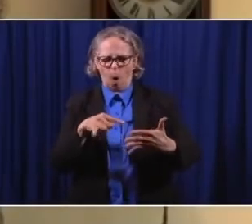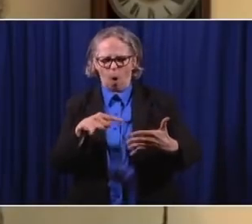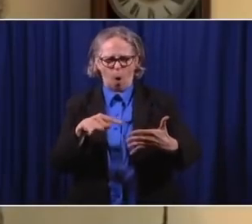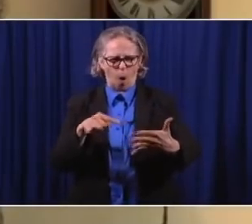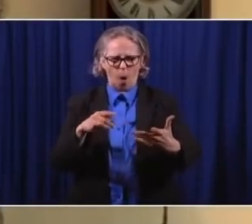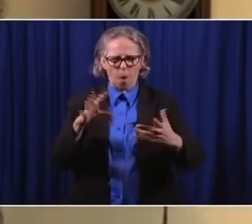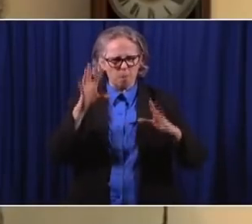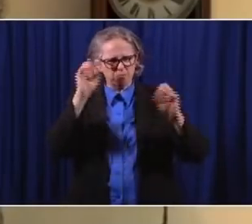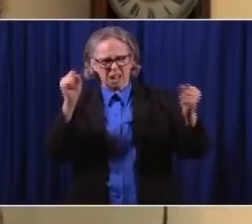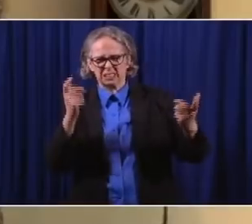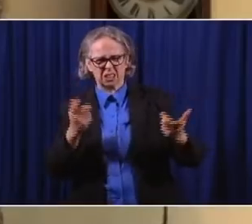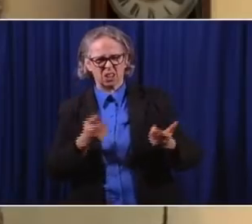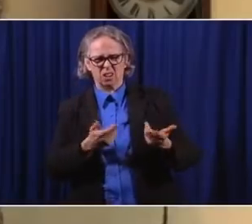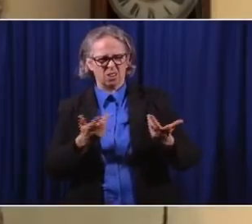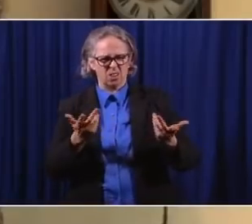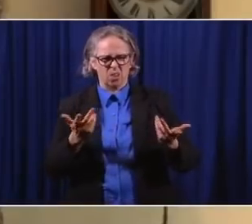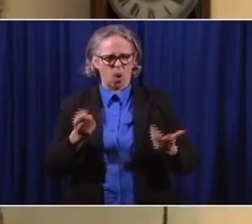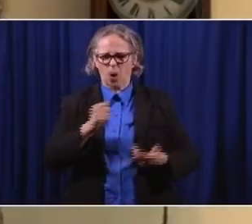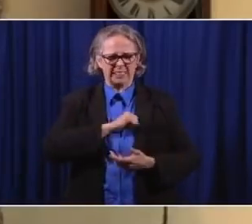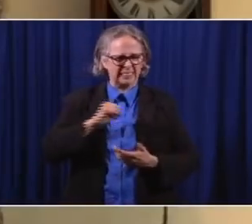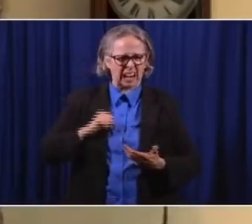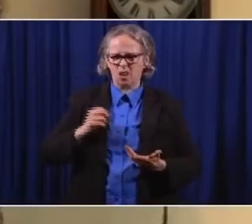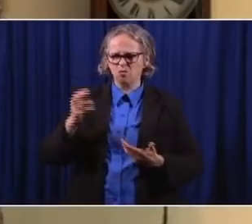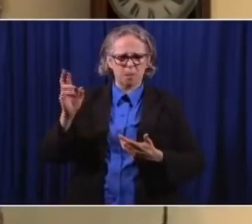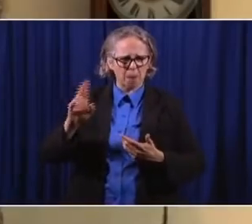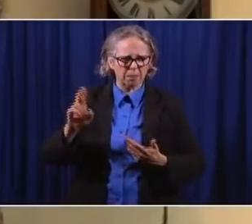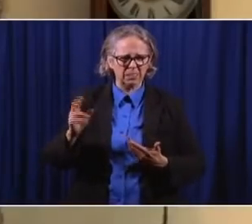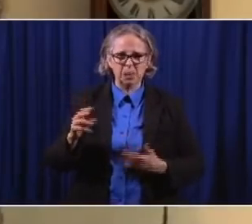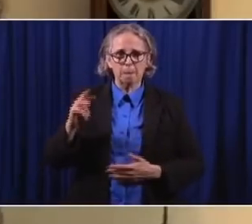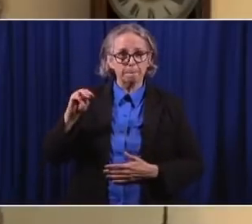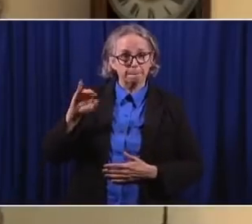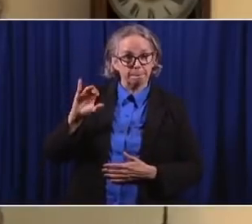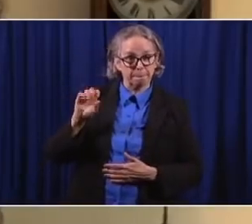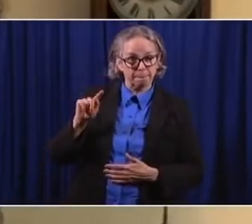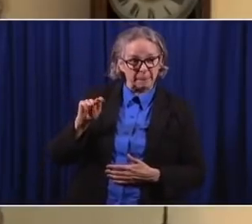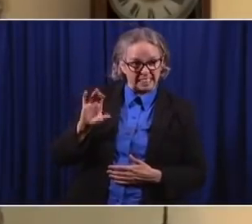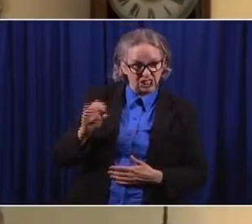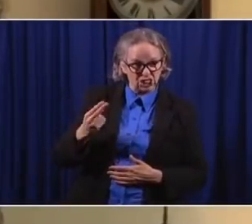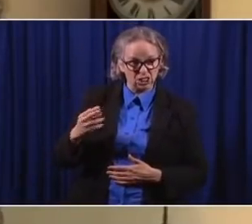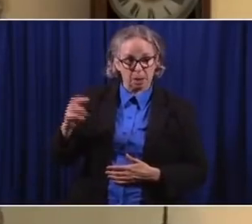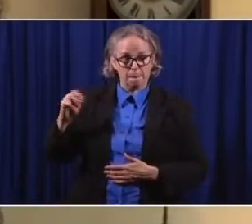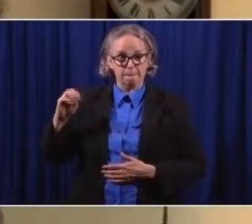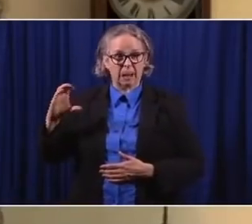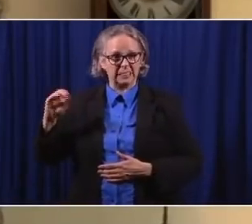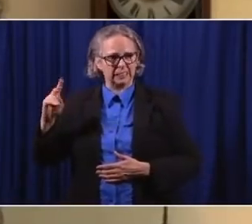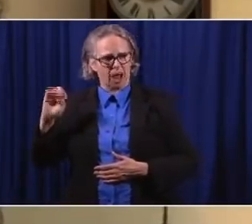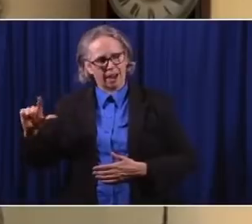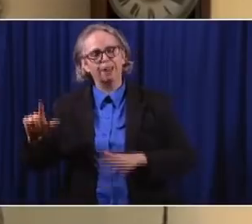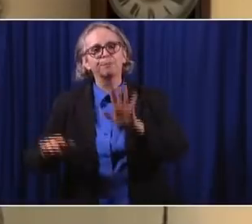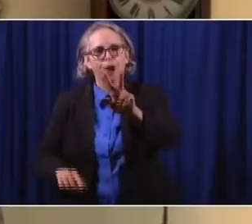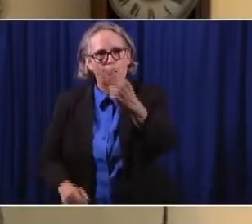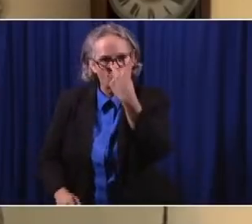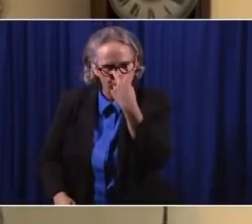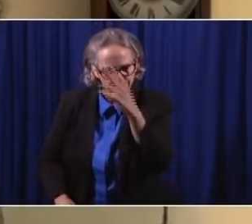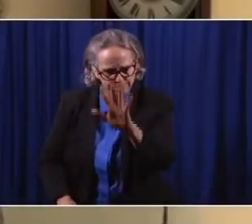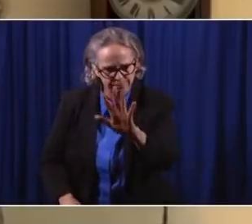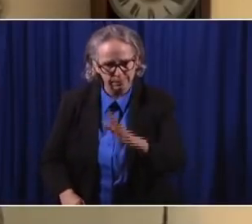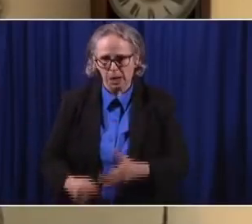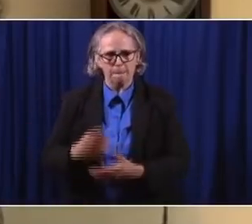Senate Republicans or Mitch McConnell, look, both parties have switched positions. Let's be candid about